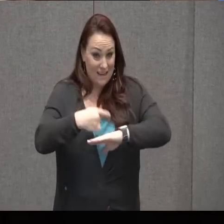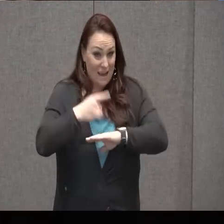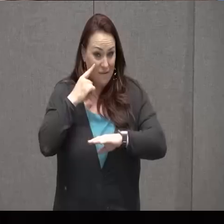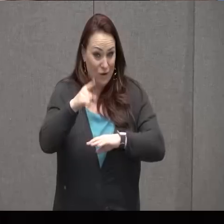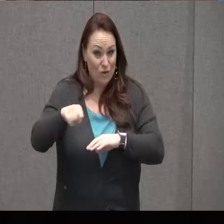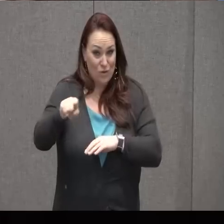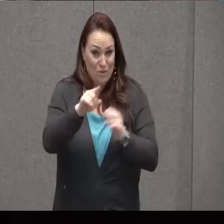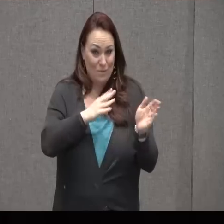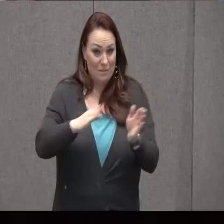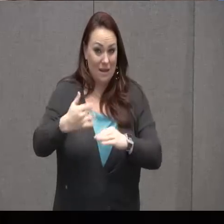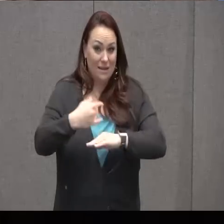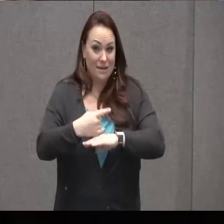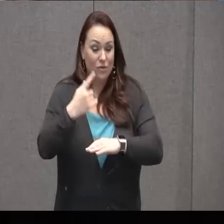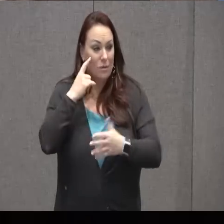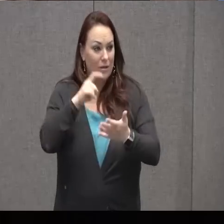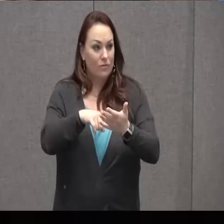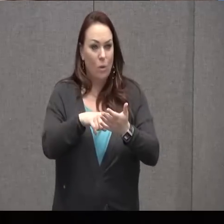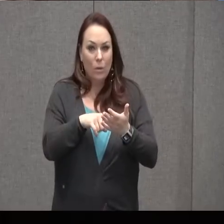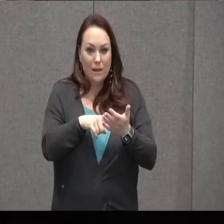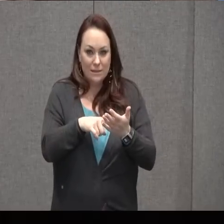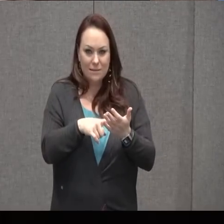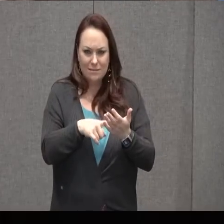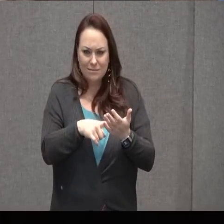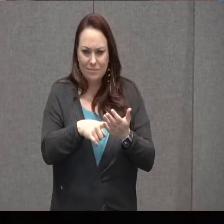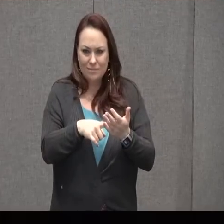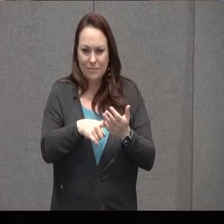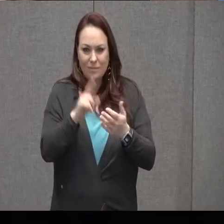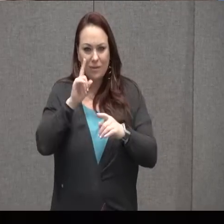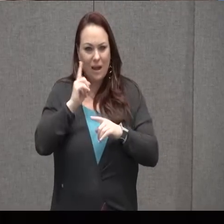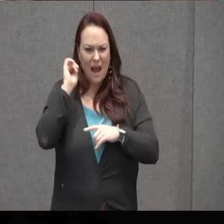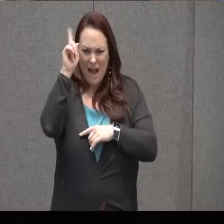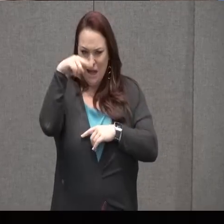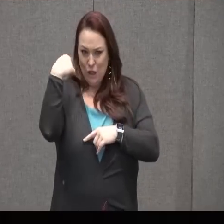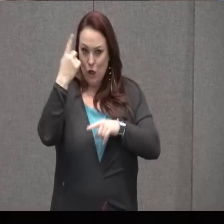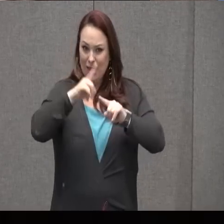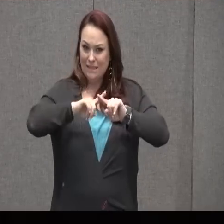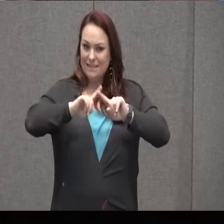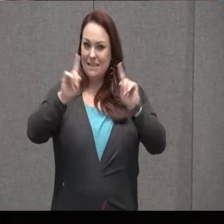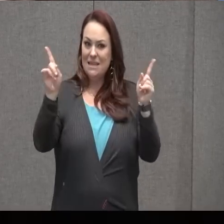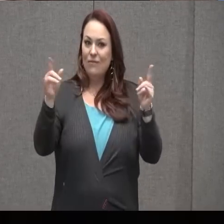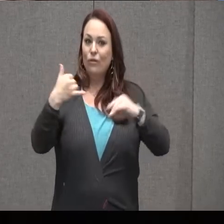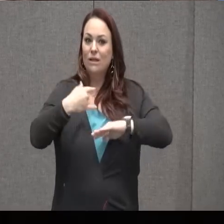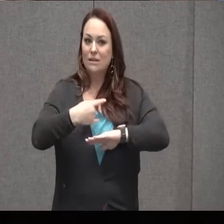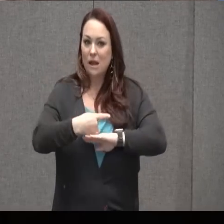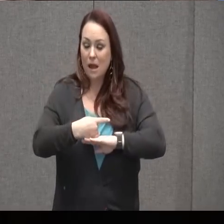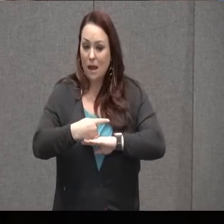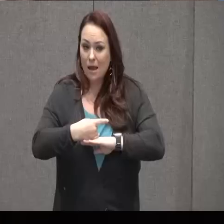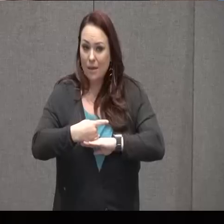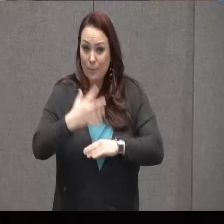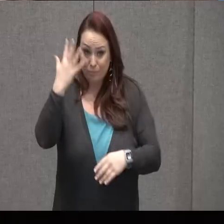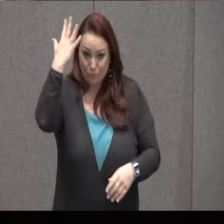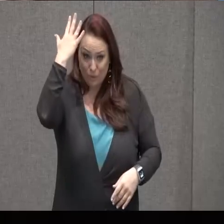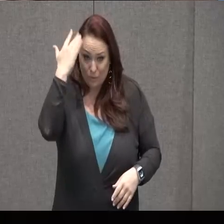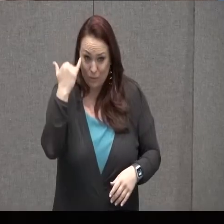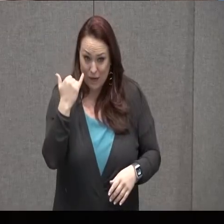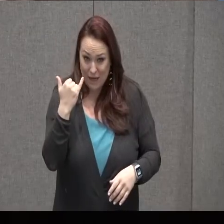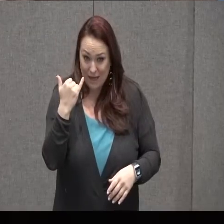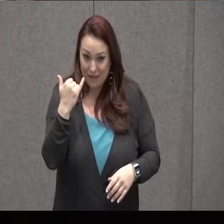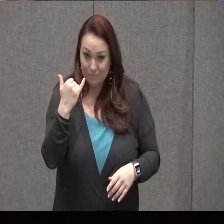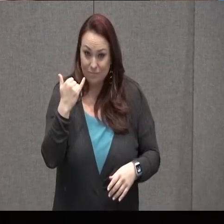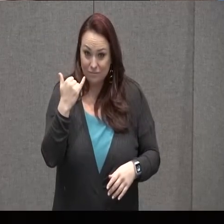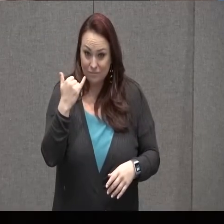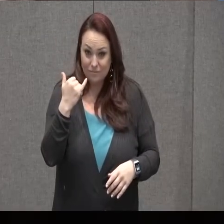you might have noticed I look a little bit differently today, because today on our show, it